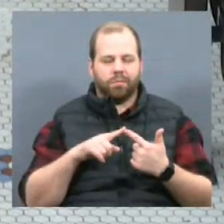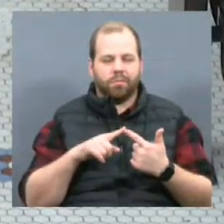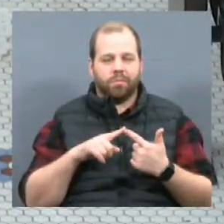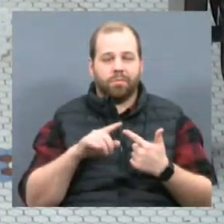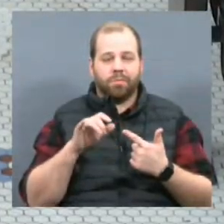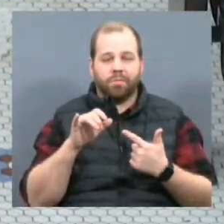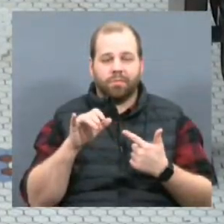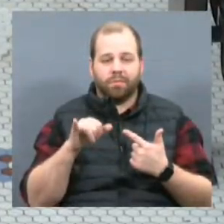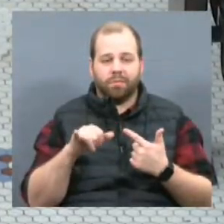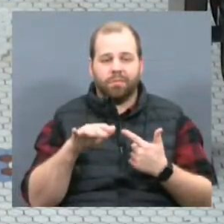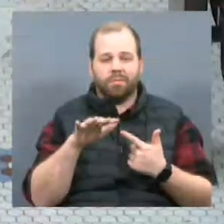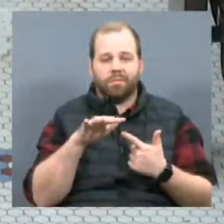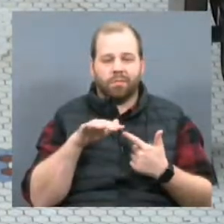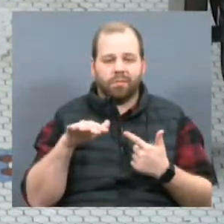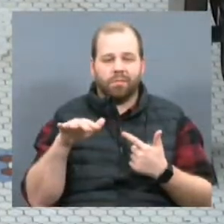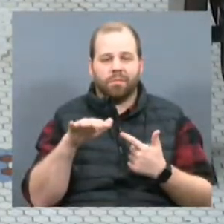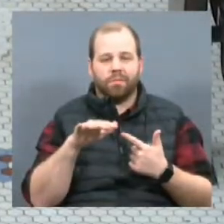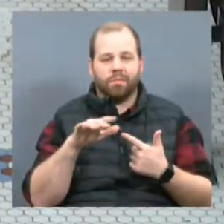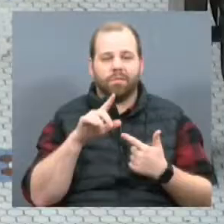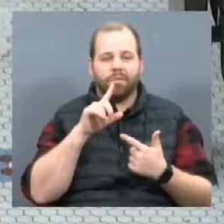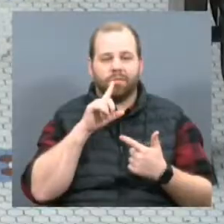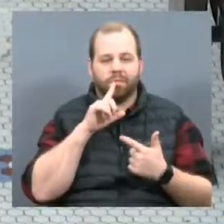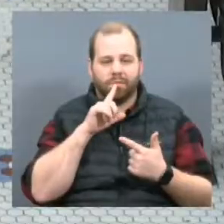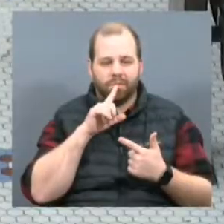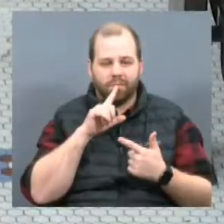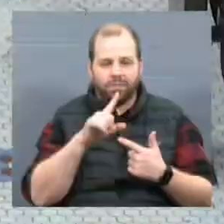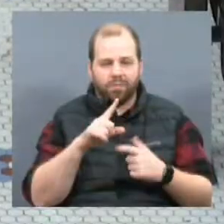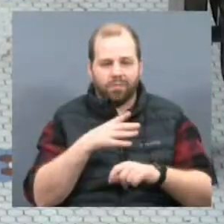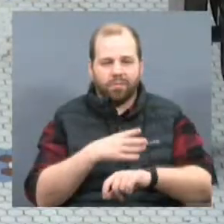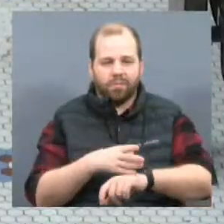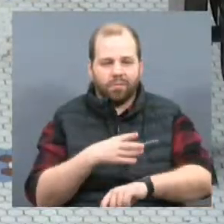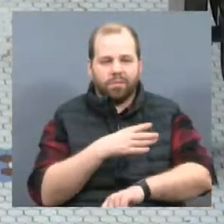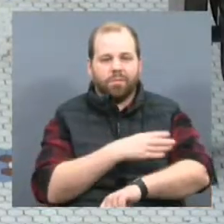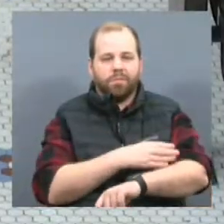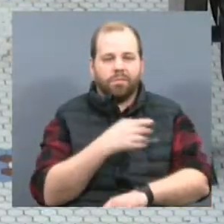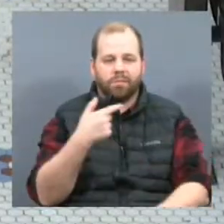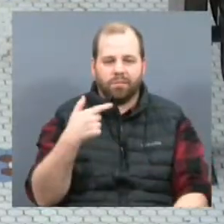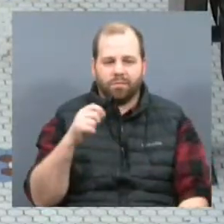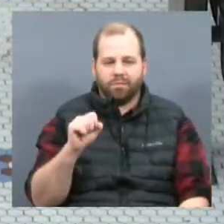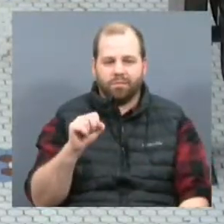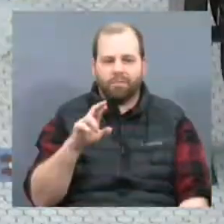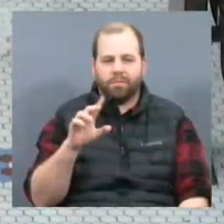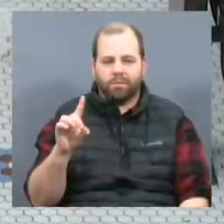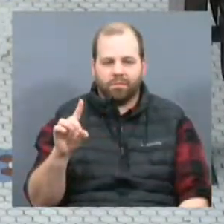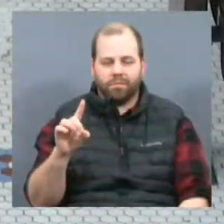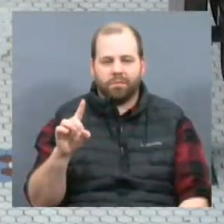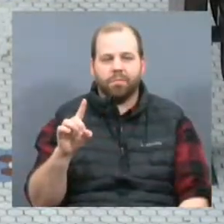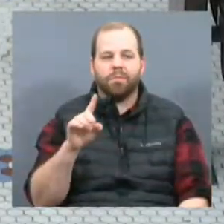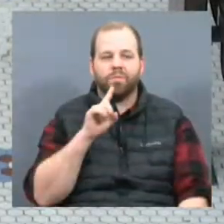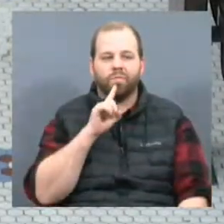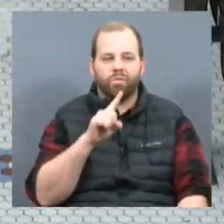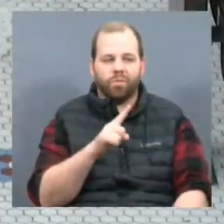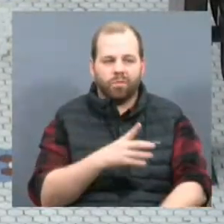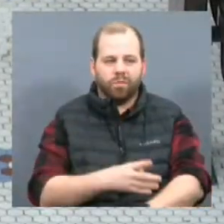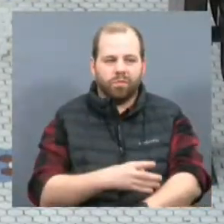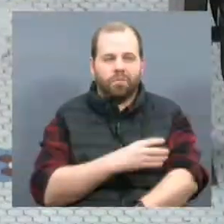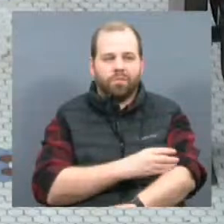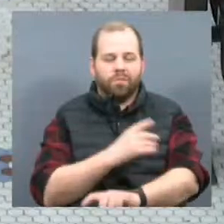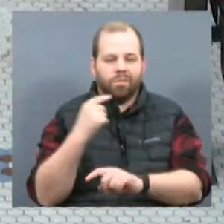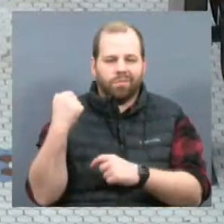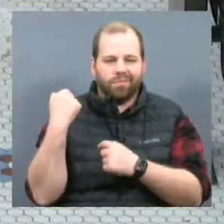that area of town is really improved. That Gar Springs Road south there, single lane, really improved over the